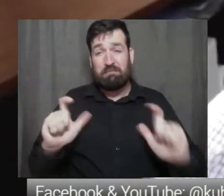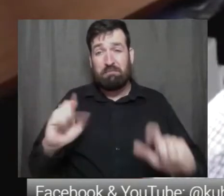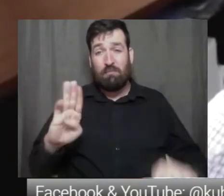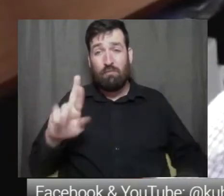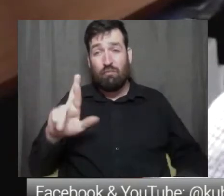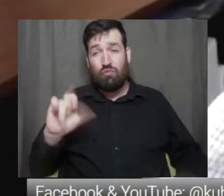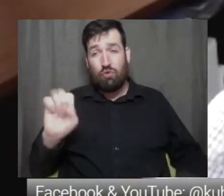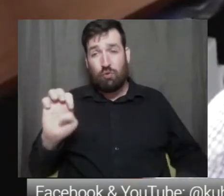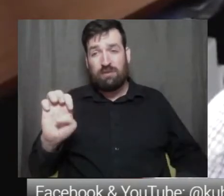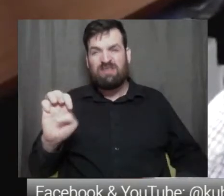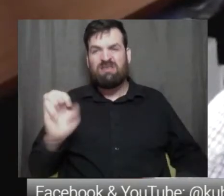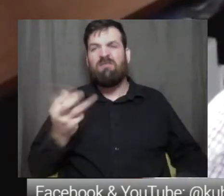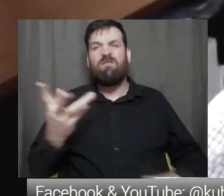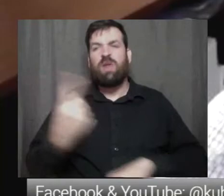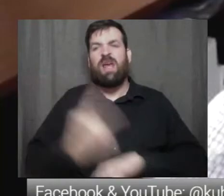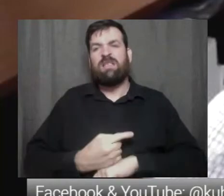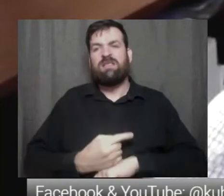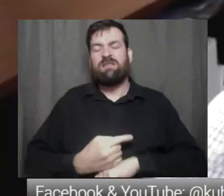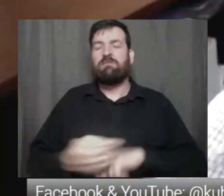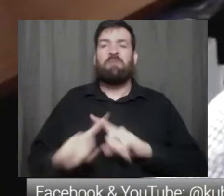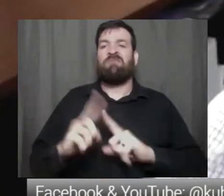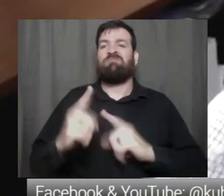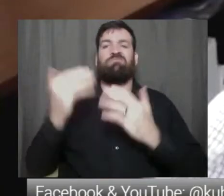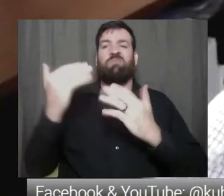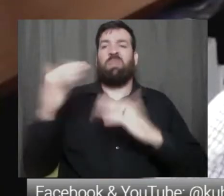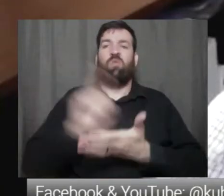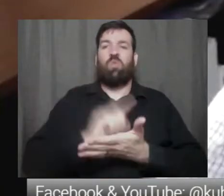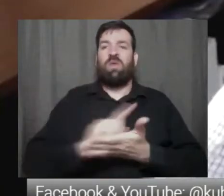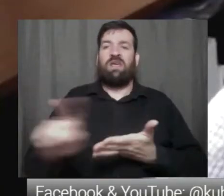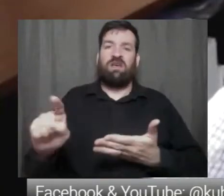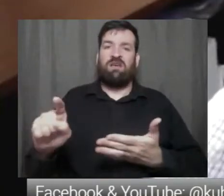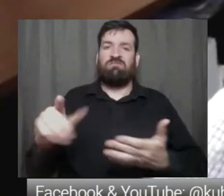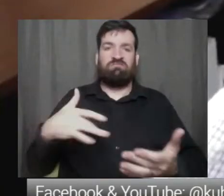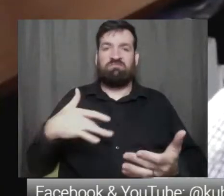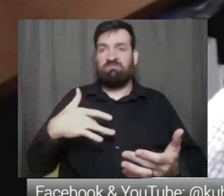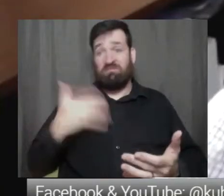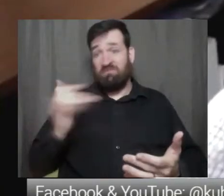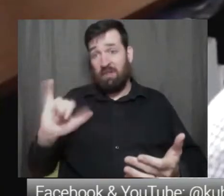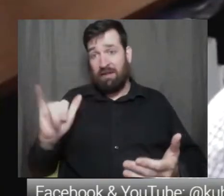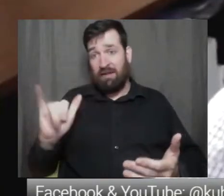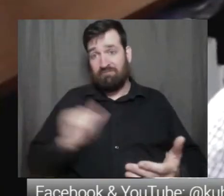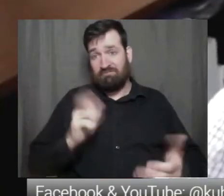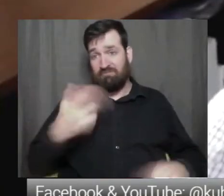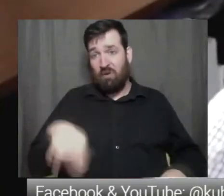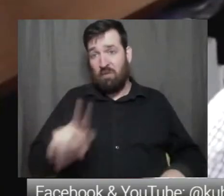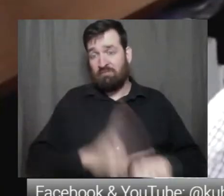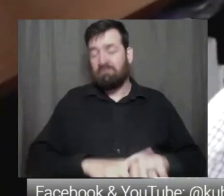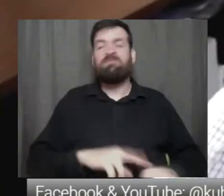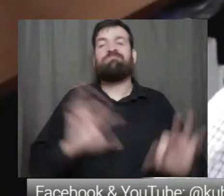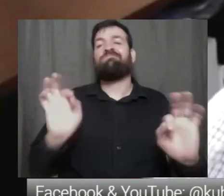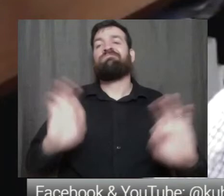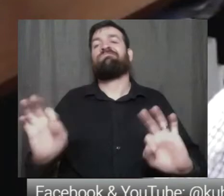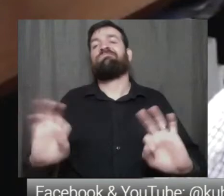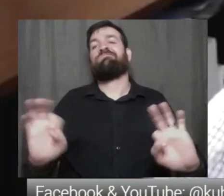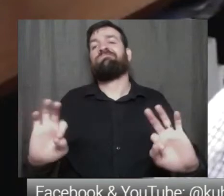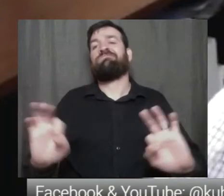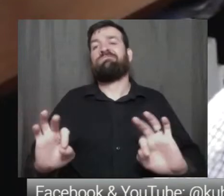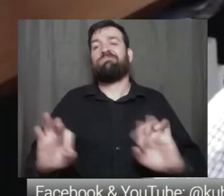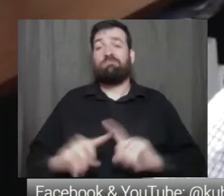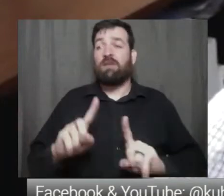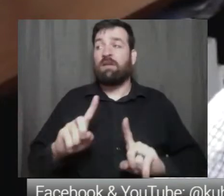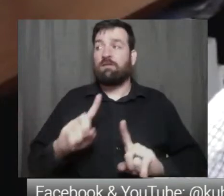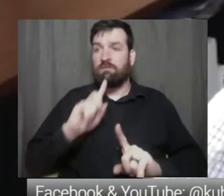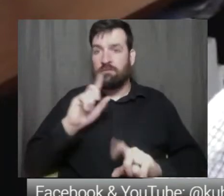too long, a couple days. So, but within a week, I felt like basically myself. So nothing too terrible, but I would definitely say